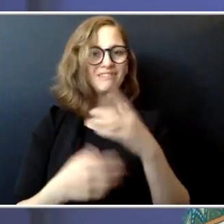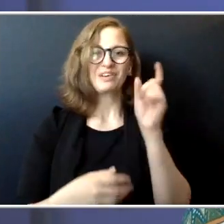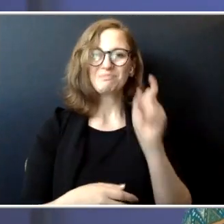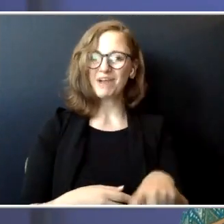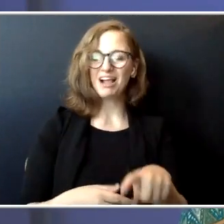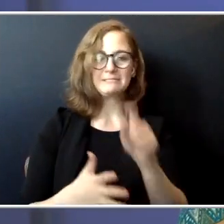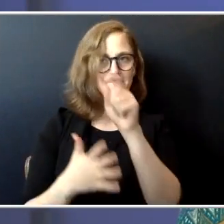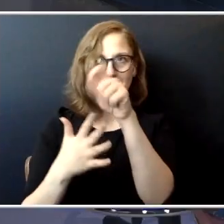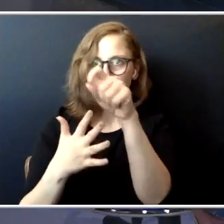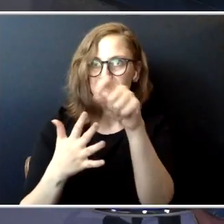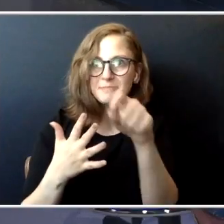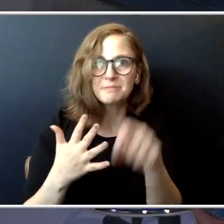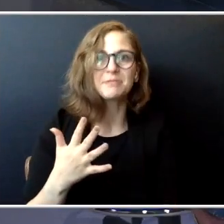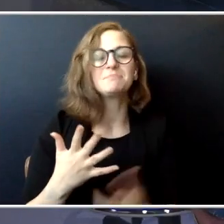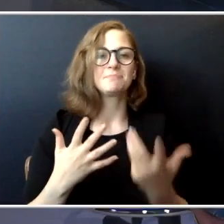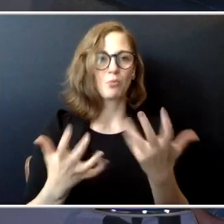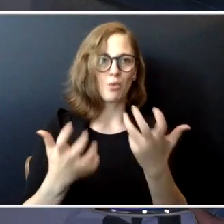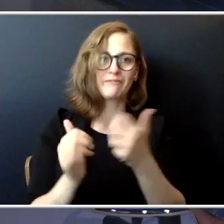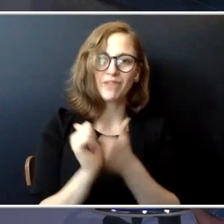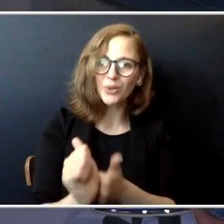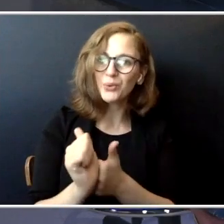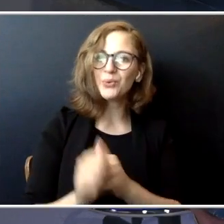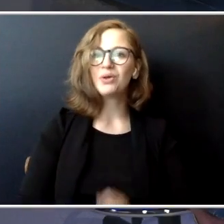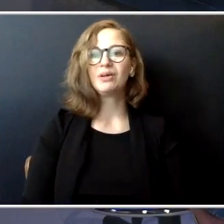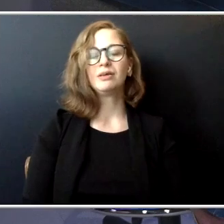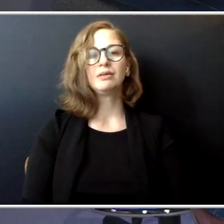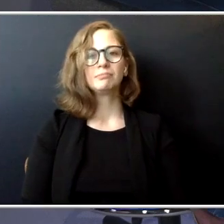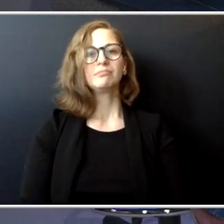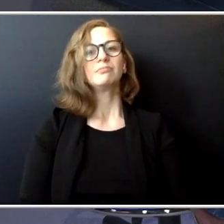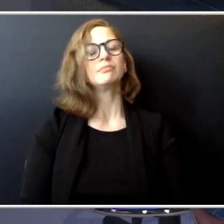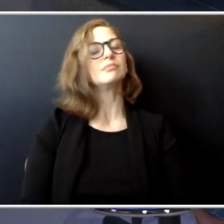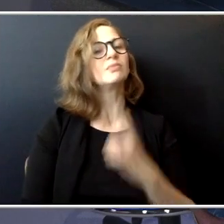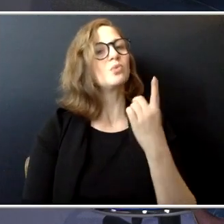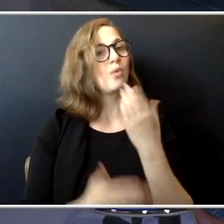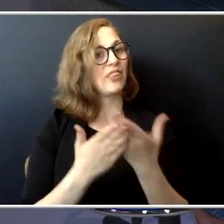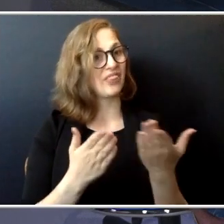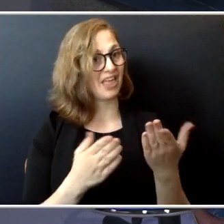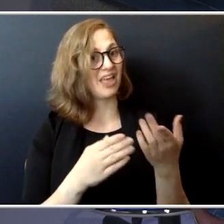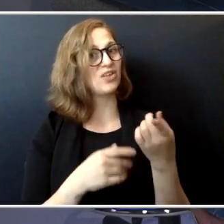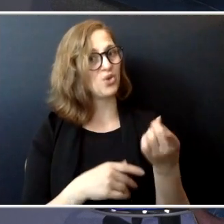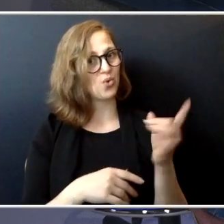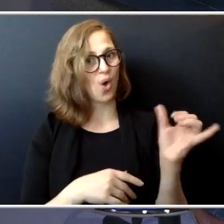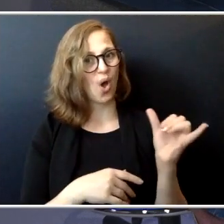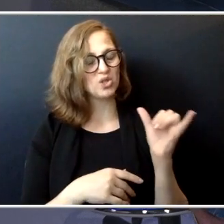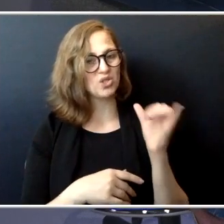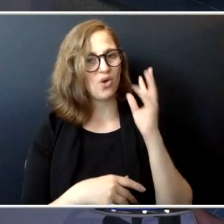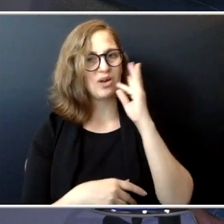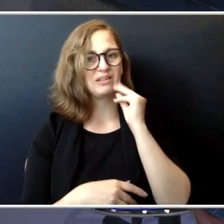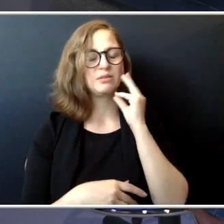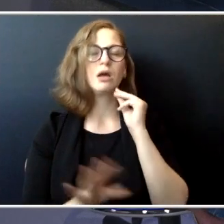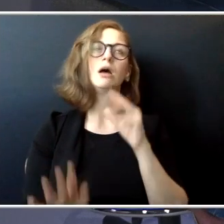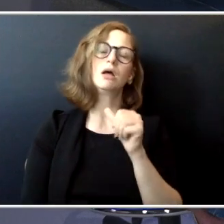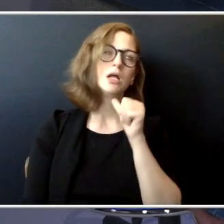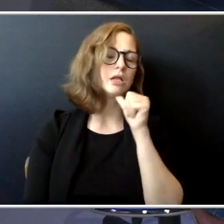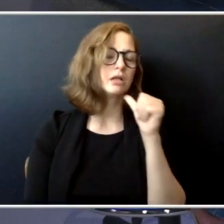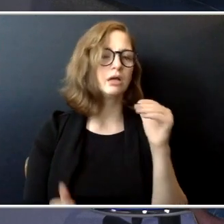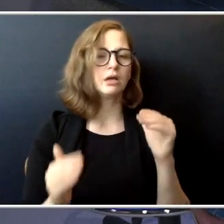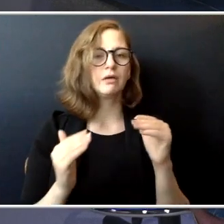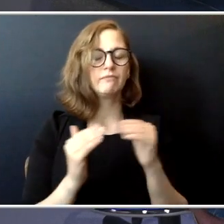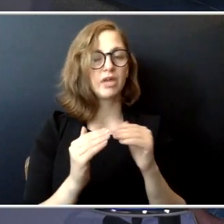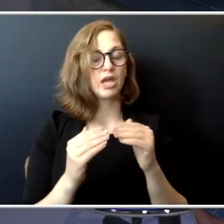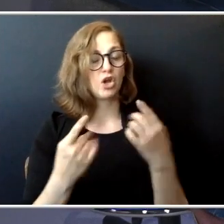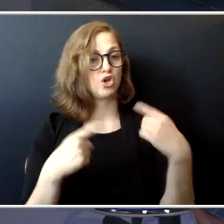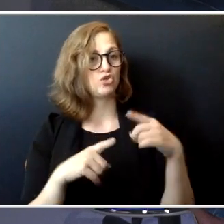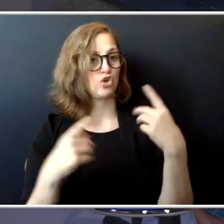checked. One of the things that you also got hit with, and this is so unfair, during your recovery, you then